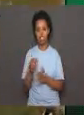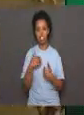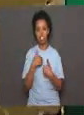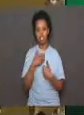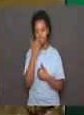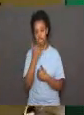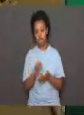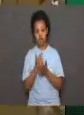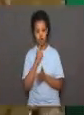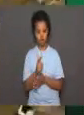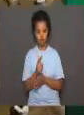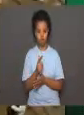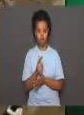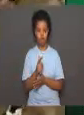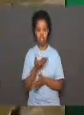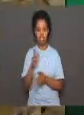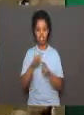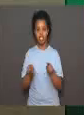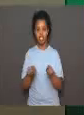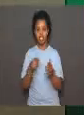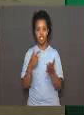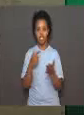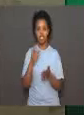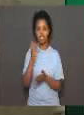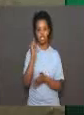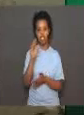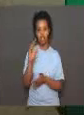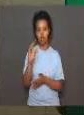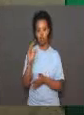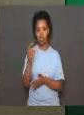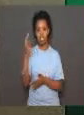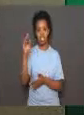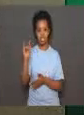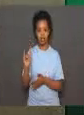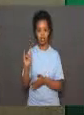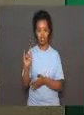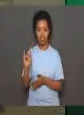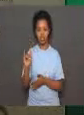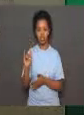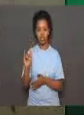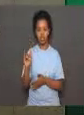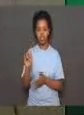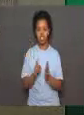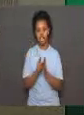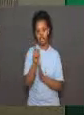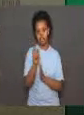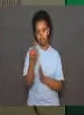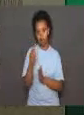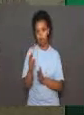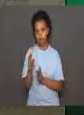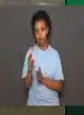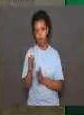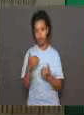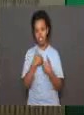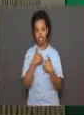Also, circannual rhythms are evident when the coat growth or coloring of an